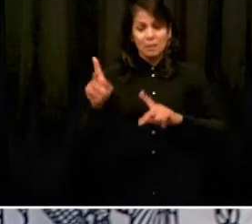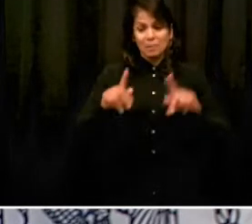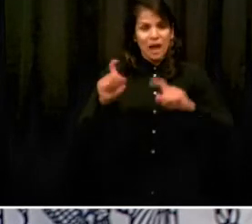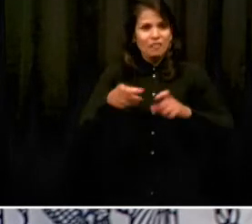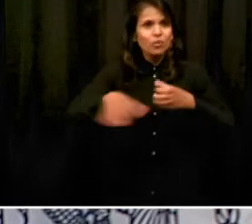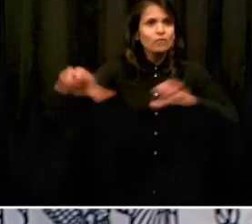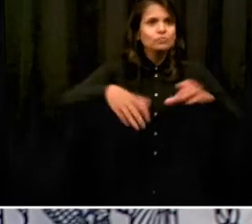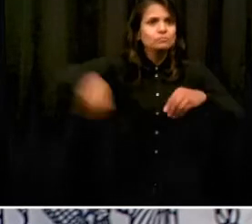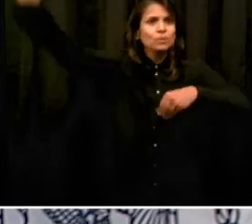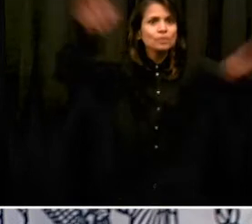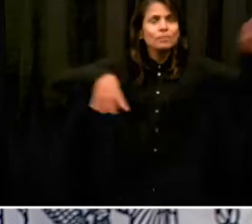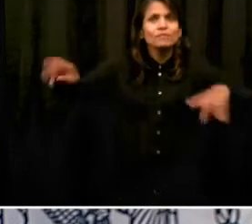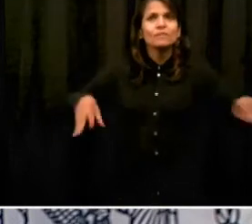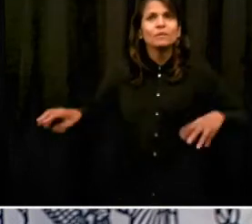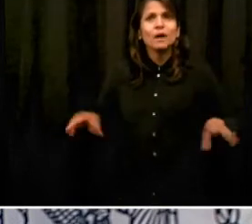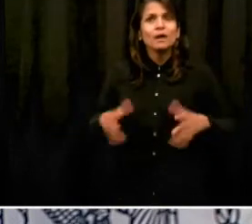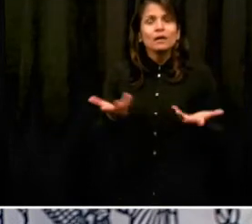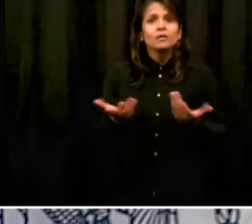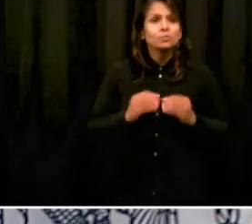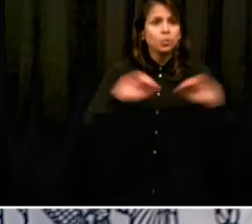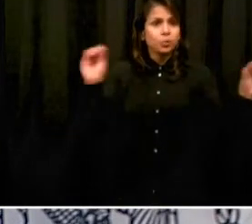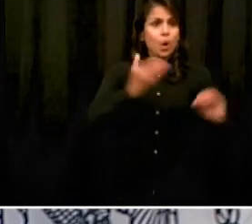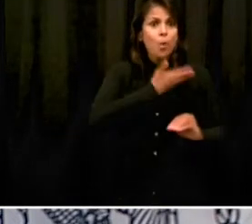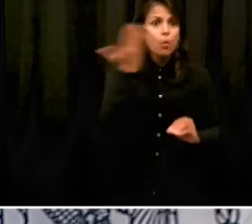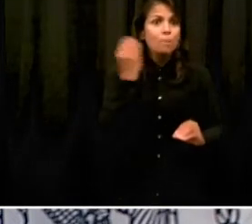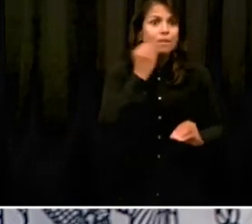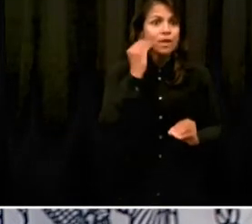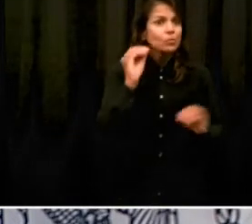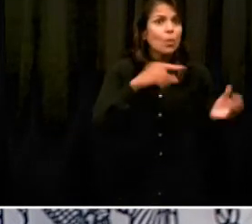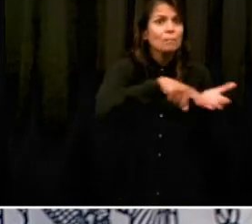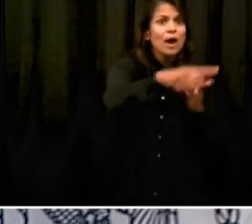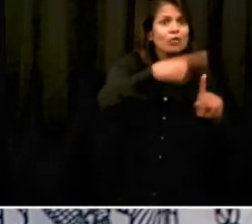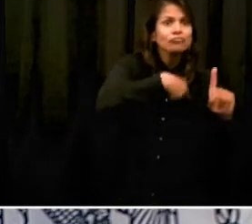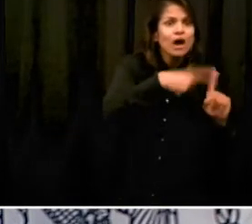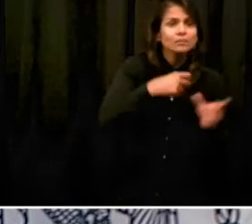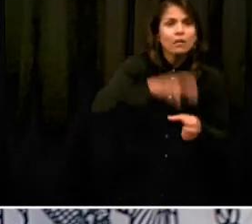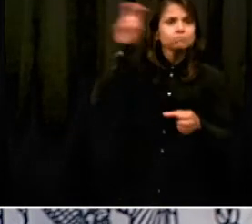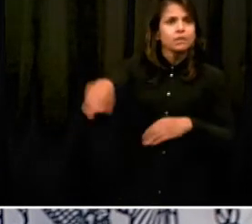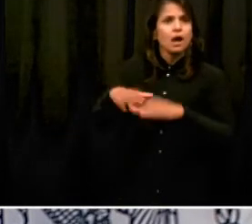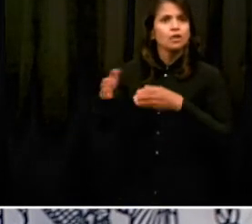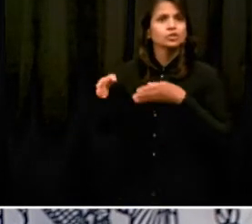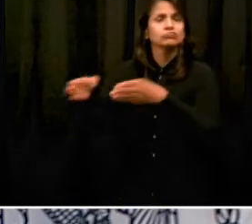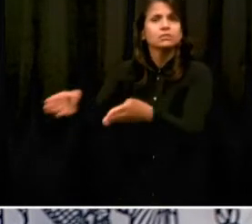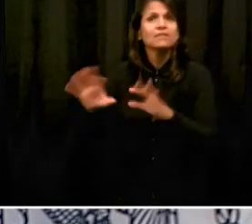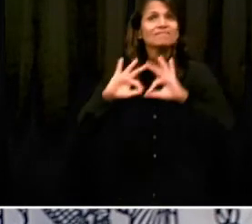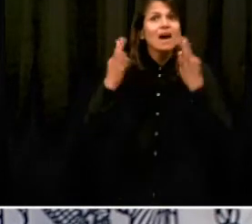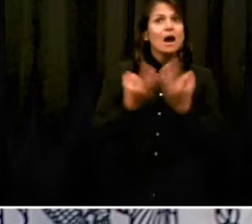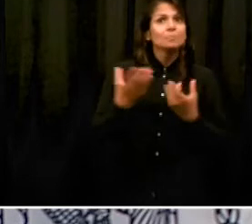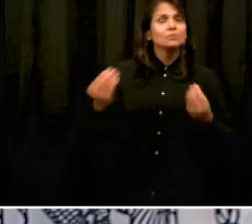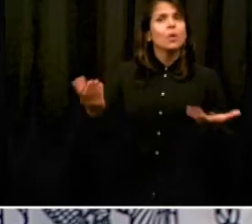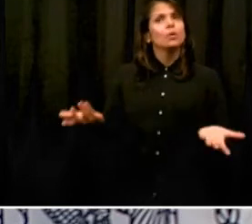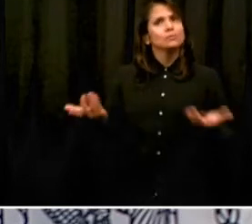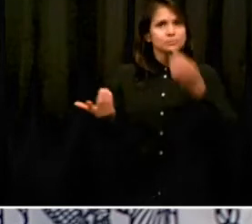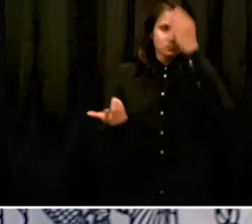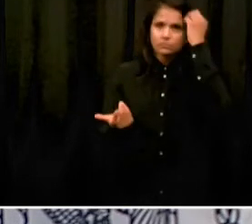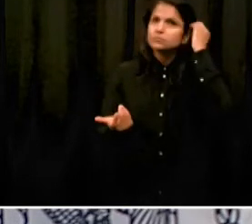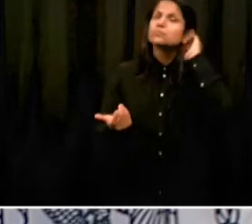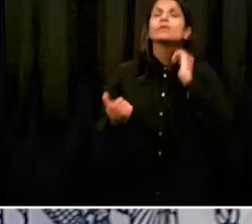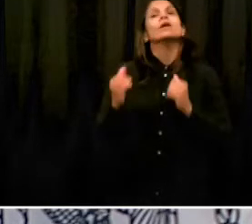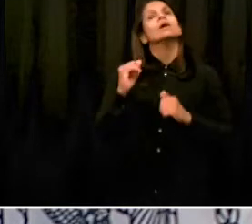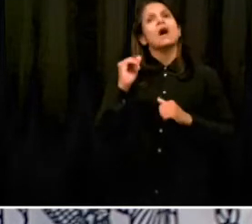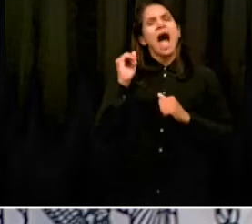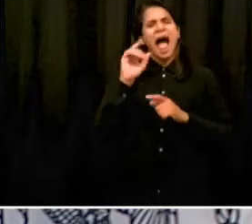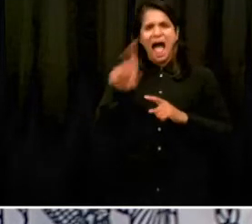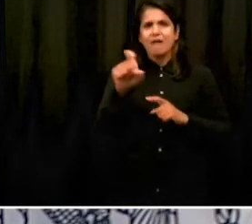time to go back to the drawing board and instruct DCP to cease pursuing the endeavors indefinitely until city